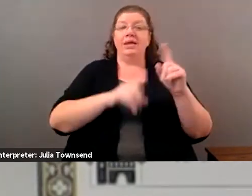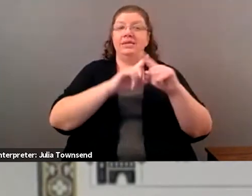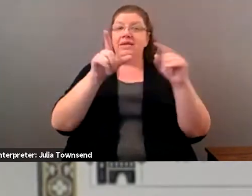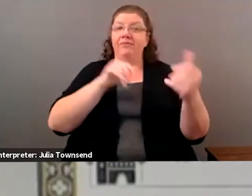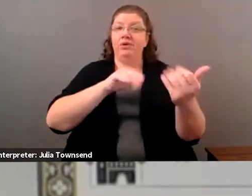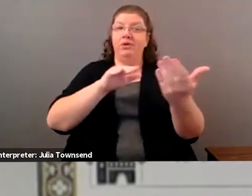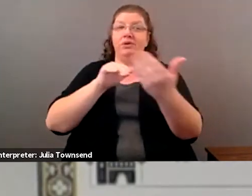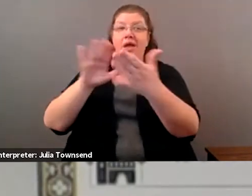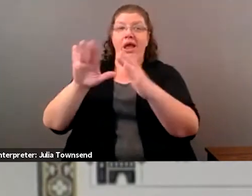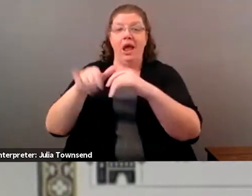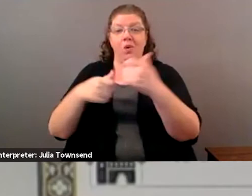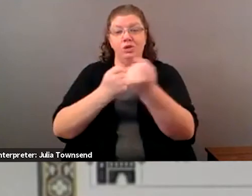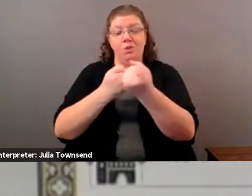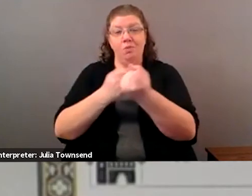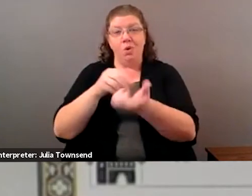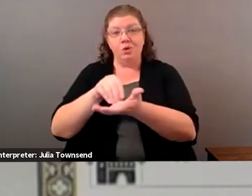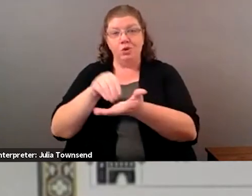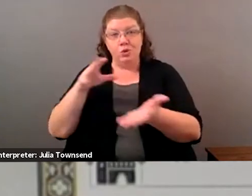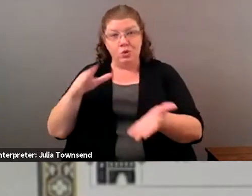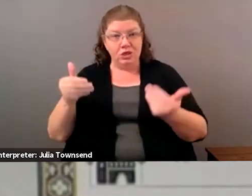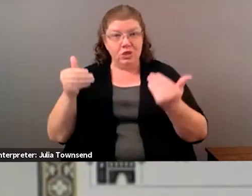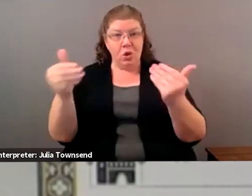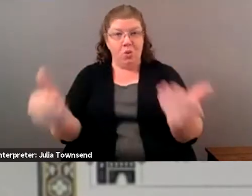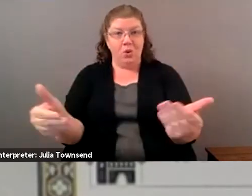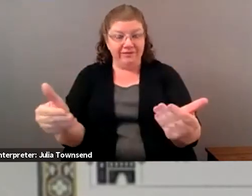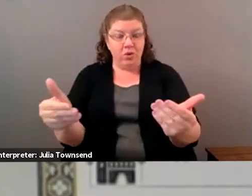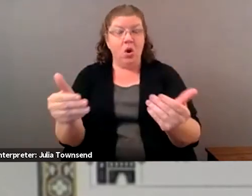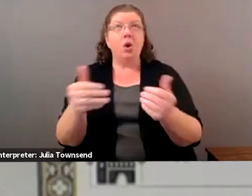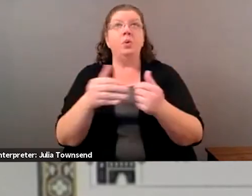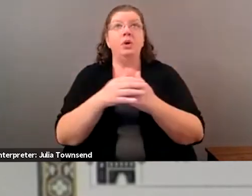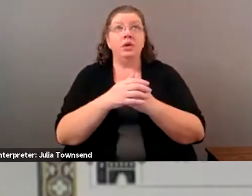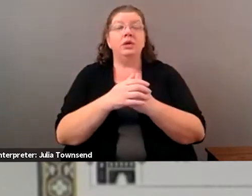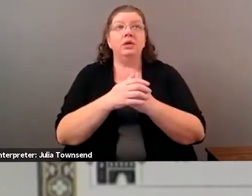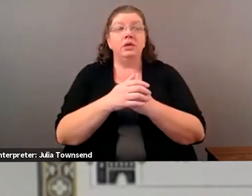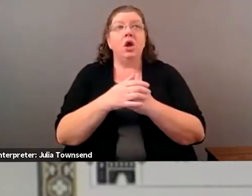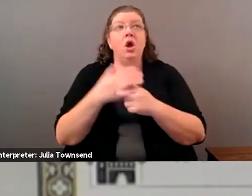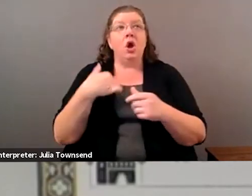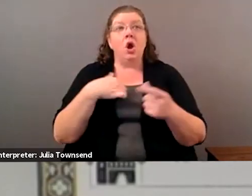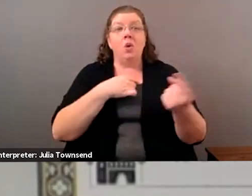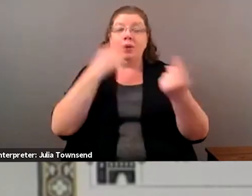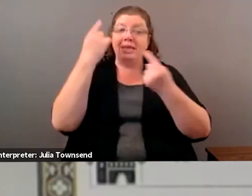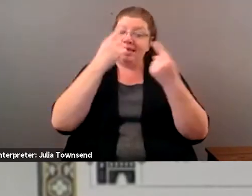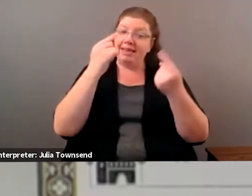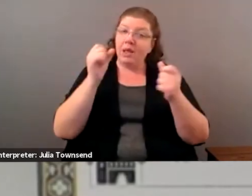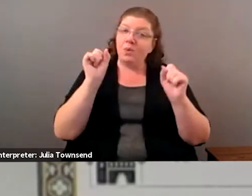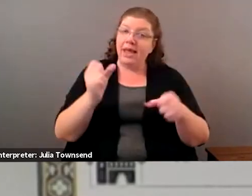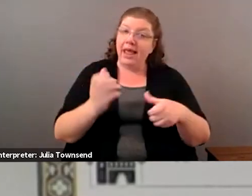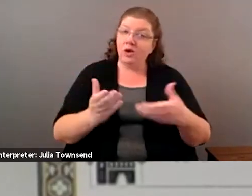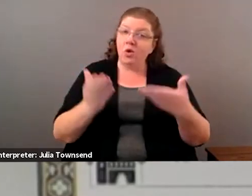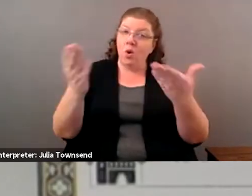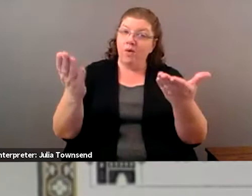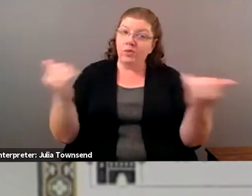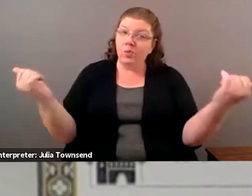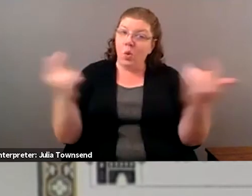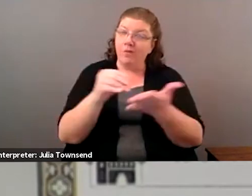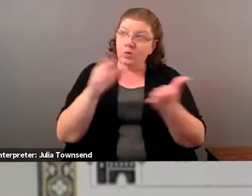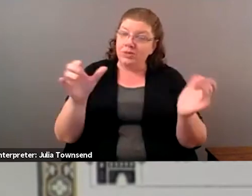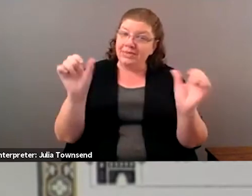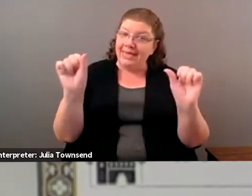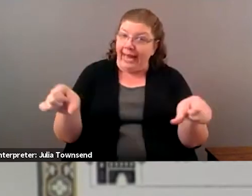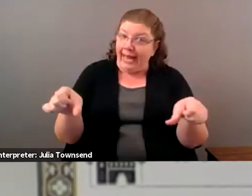we're going to support students going forward. So are we thinking of that we can offer to all of our students? Can we get